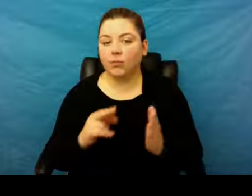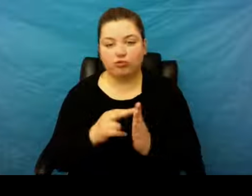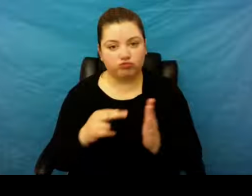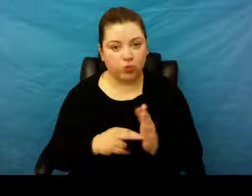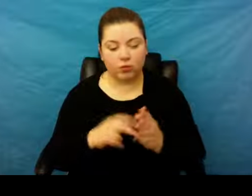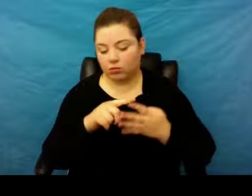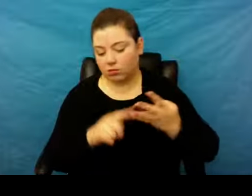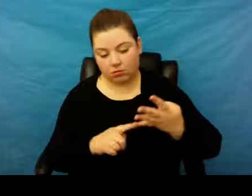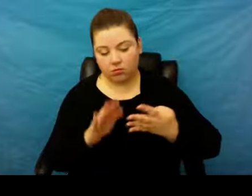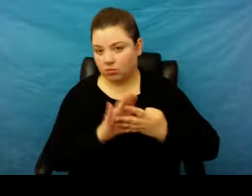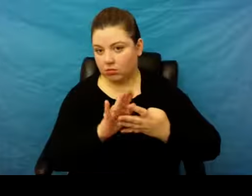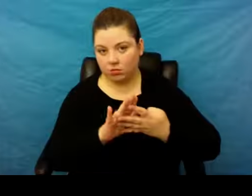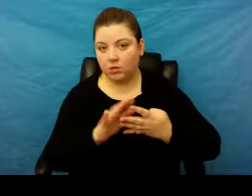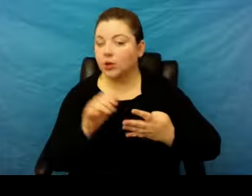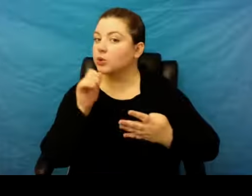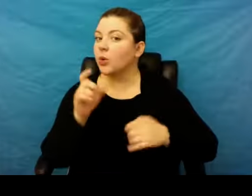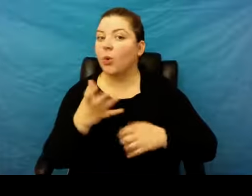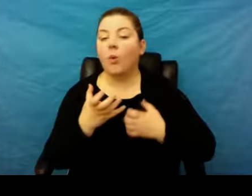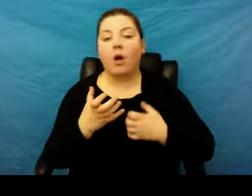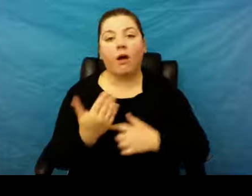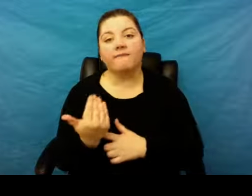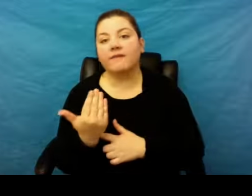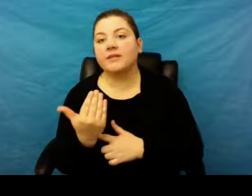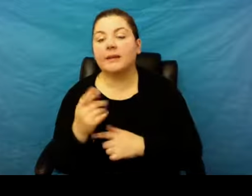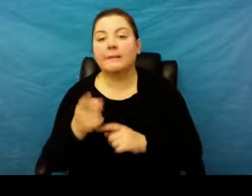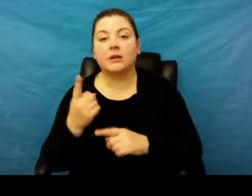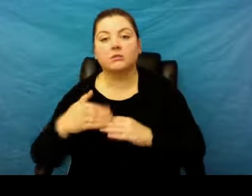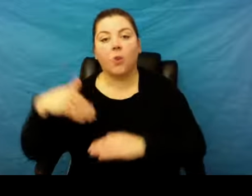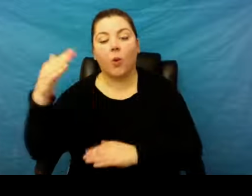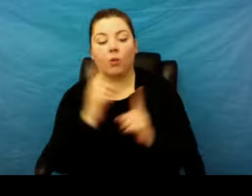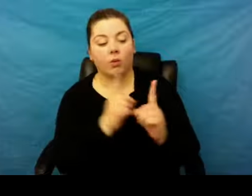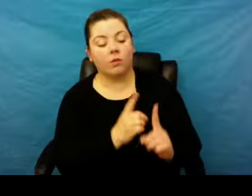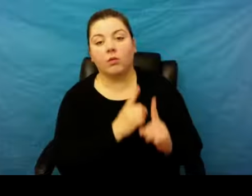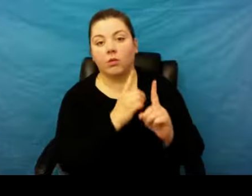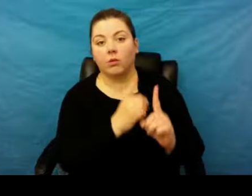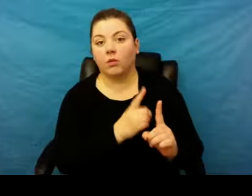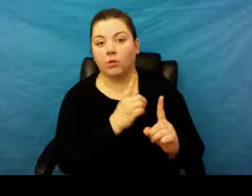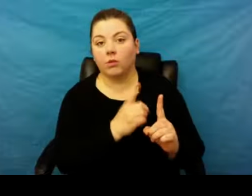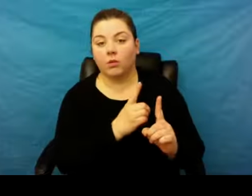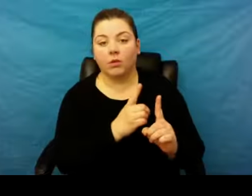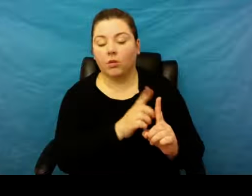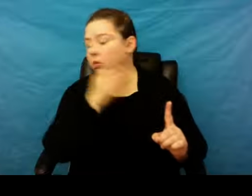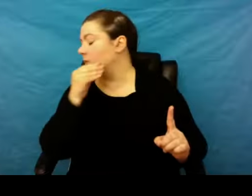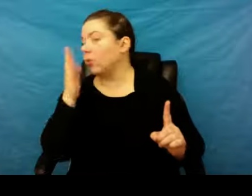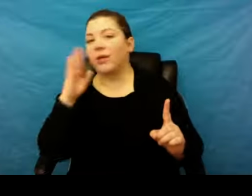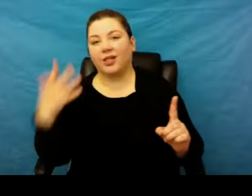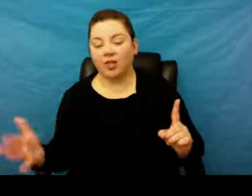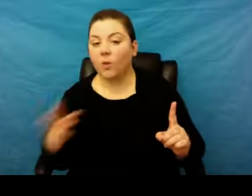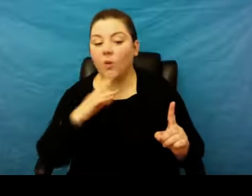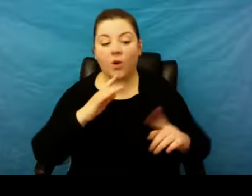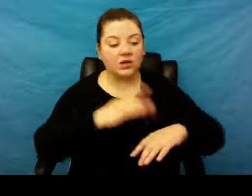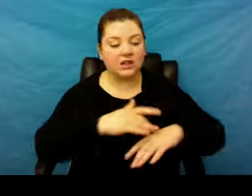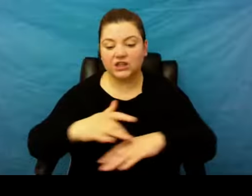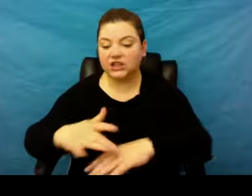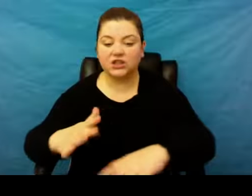your face. Is you don't want sustained contact with the person who's sick to the point where you're going to be able to pick this up off of surfaces or off